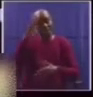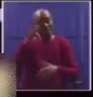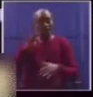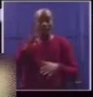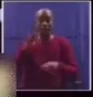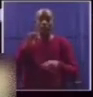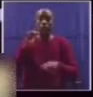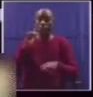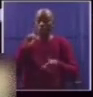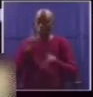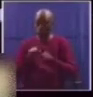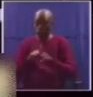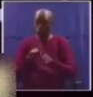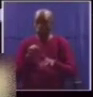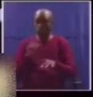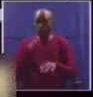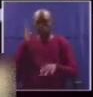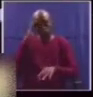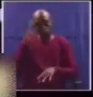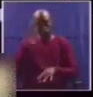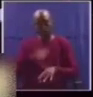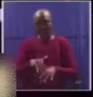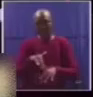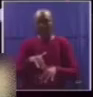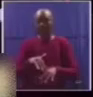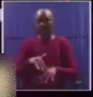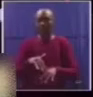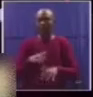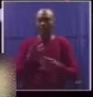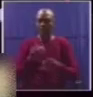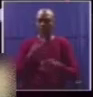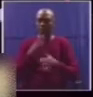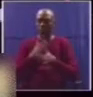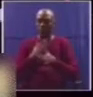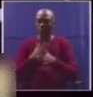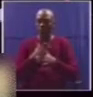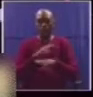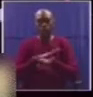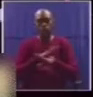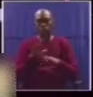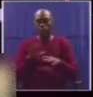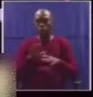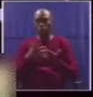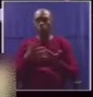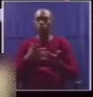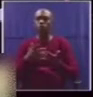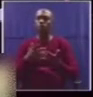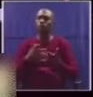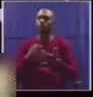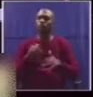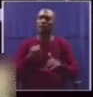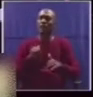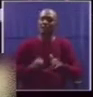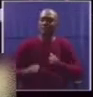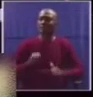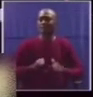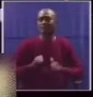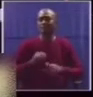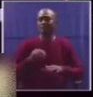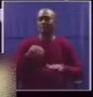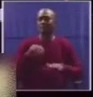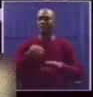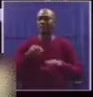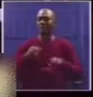take note that the state has a duty not to act in a manner that